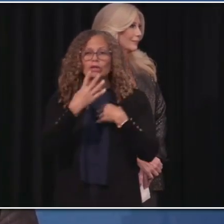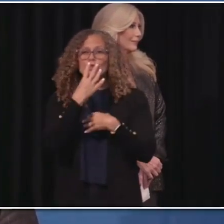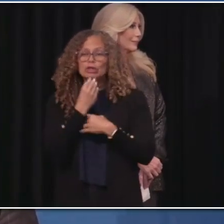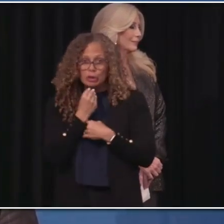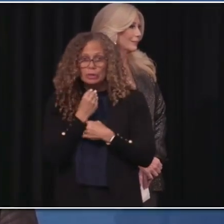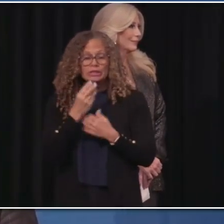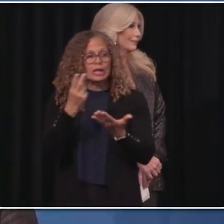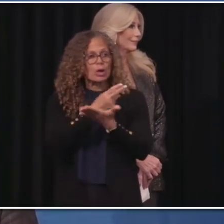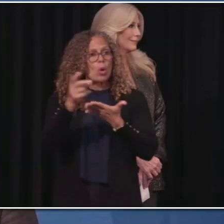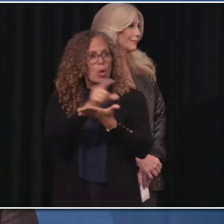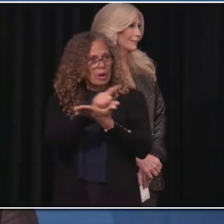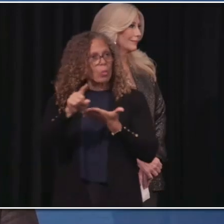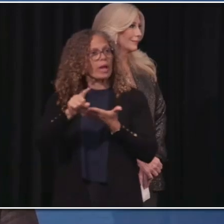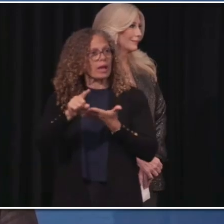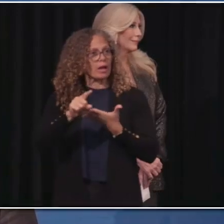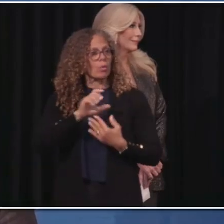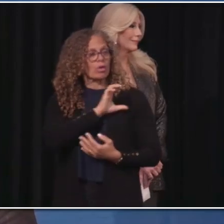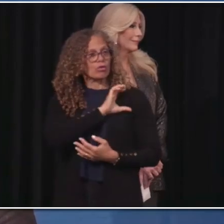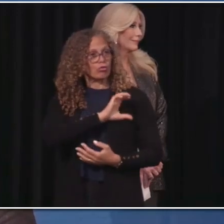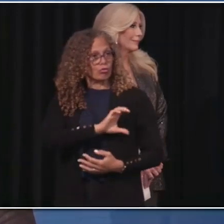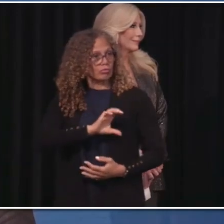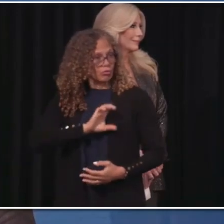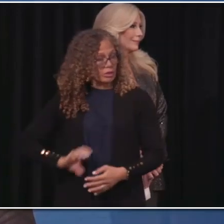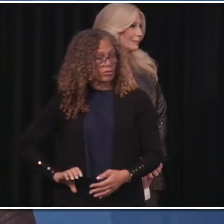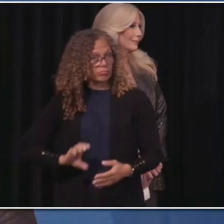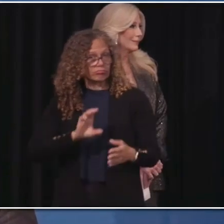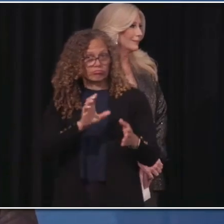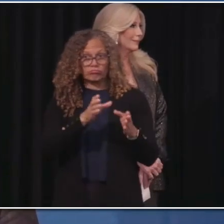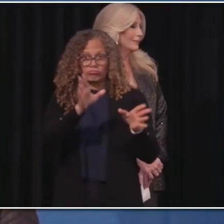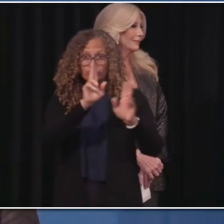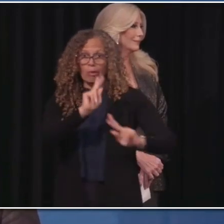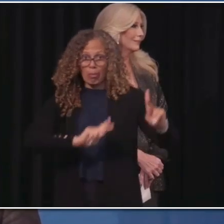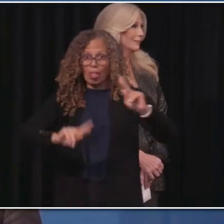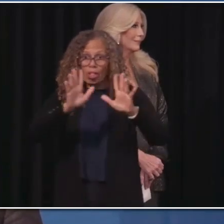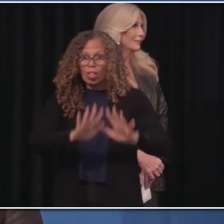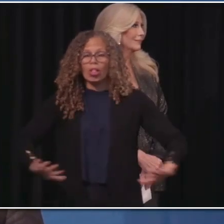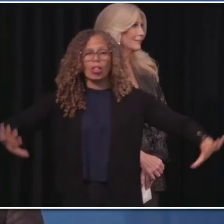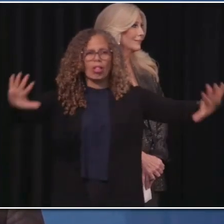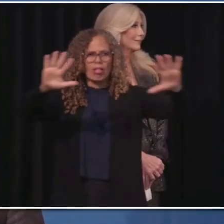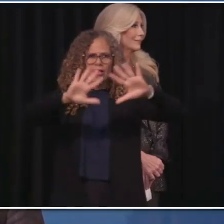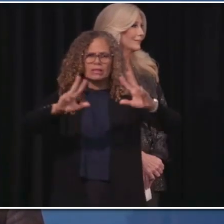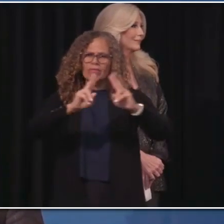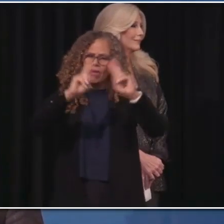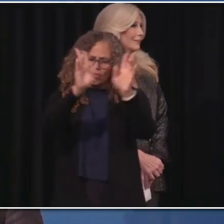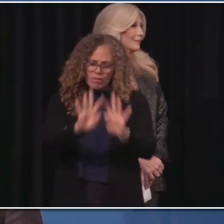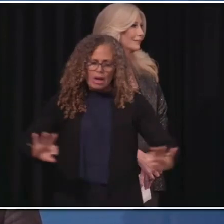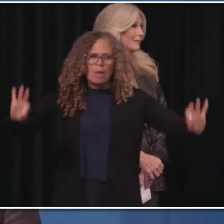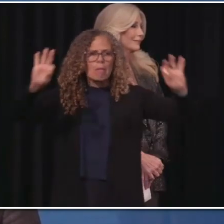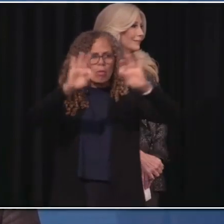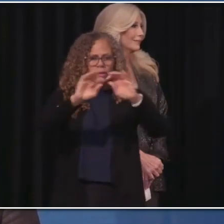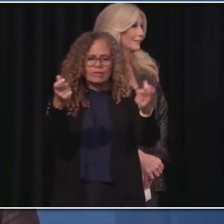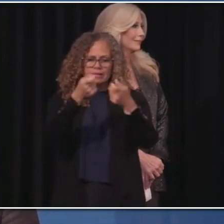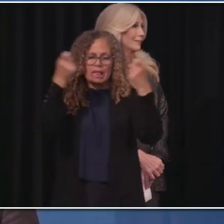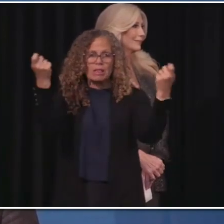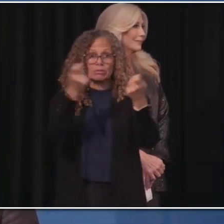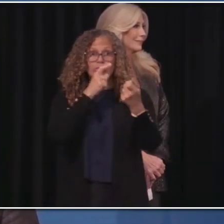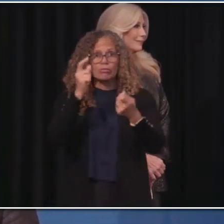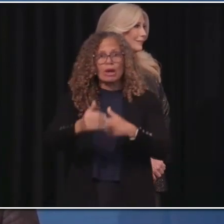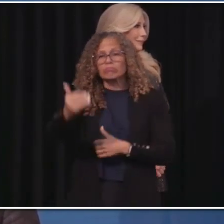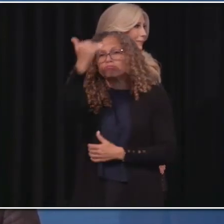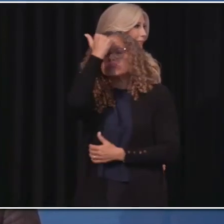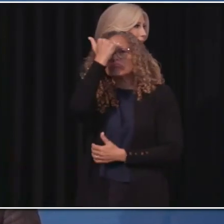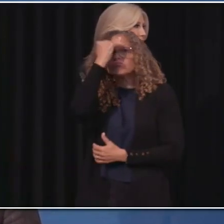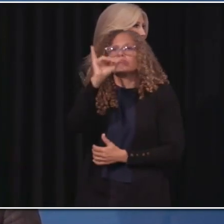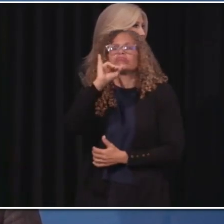Holy Week among our Christian neighbors. These profound seasons invite us into a deeper